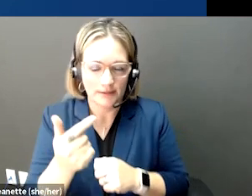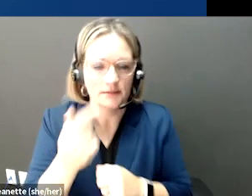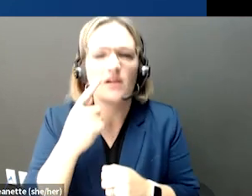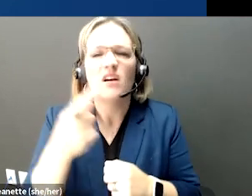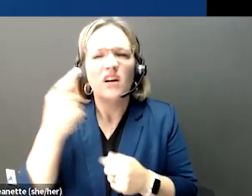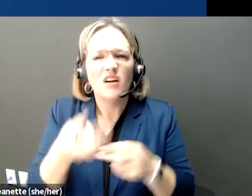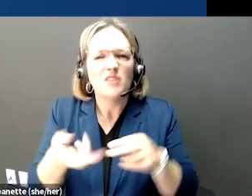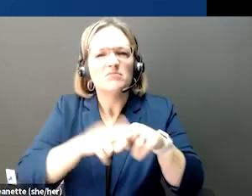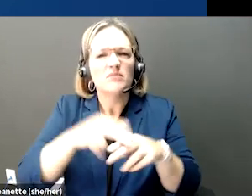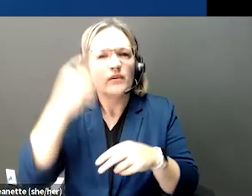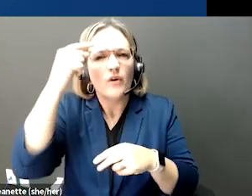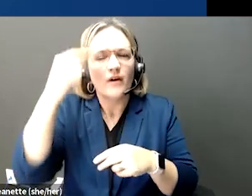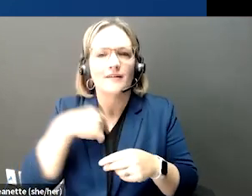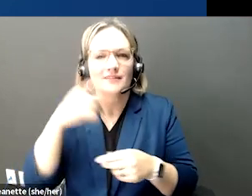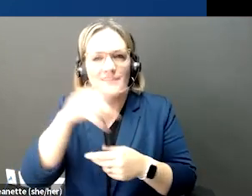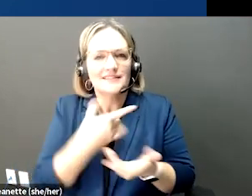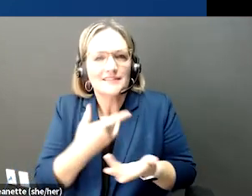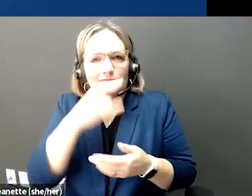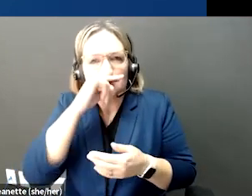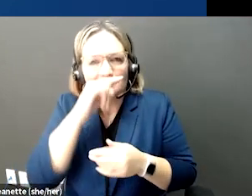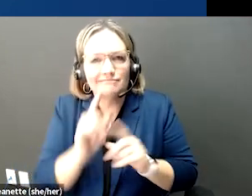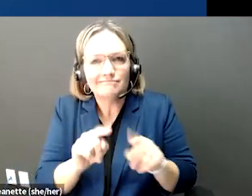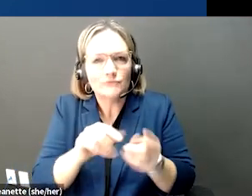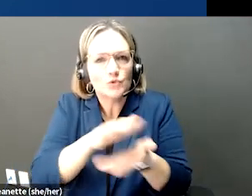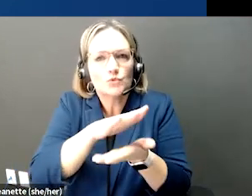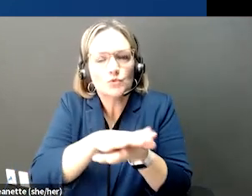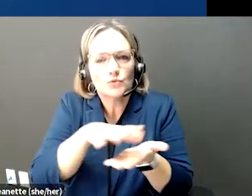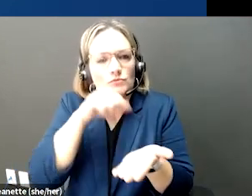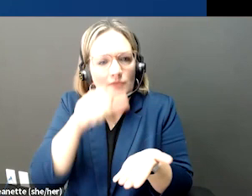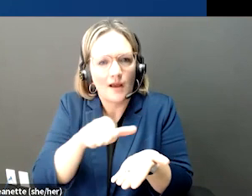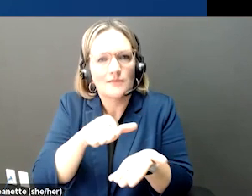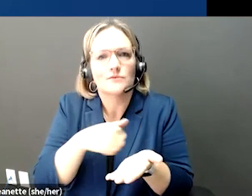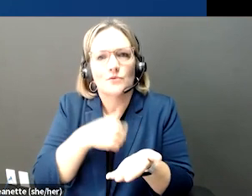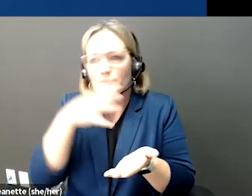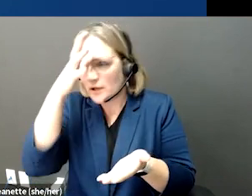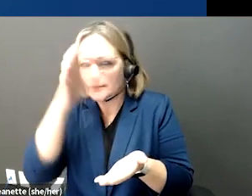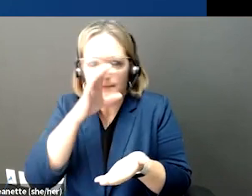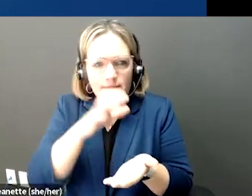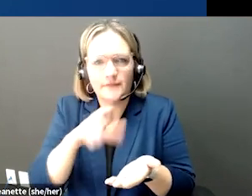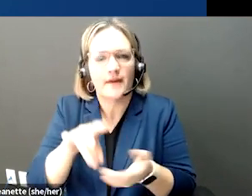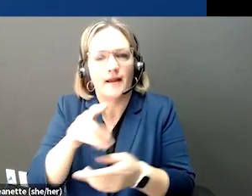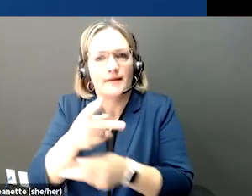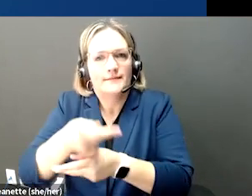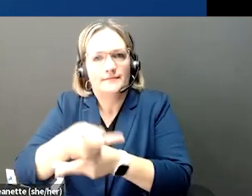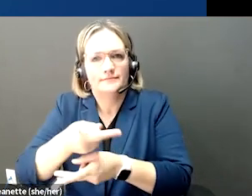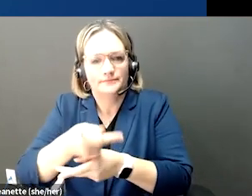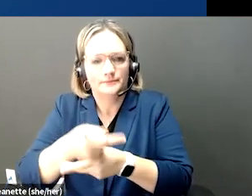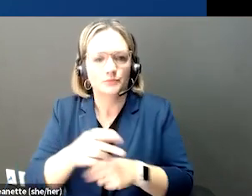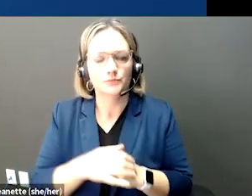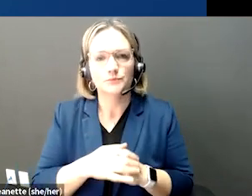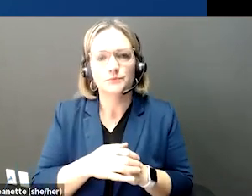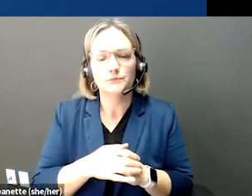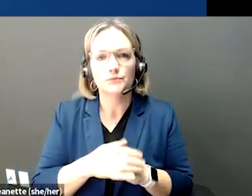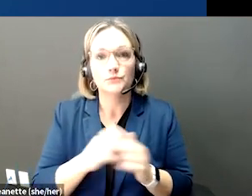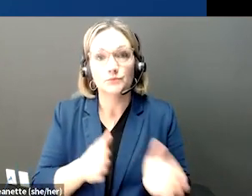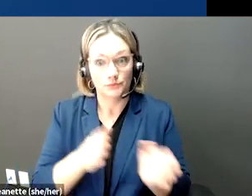additional costs for childcare when the child is not in school. For the Moving On project, the children are eligible